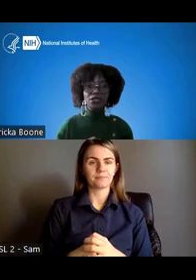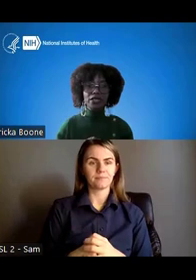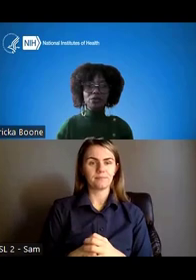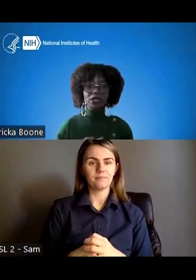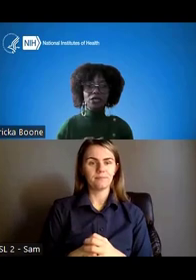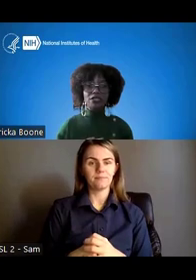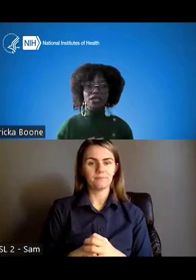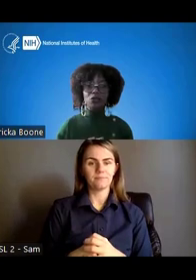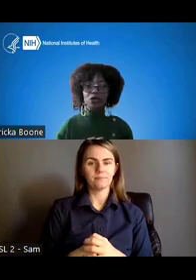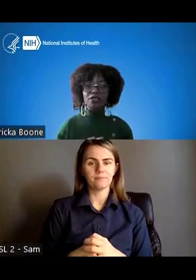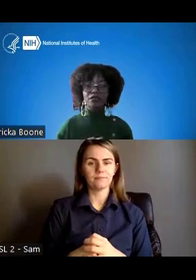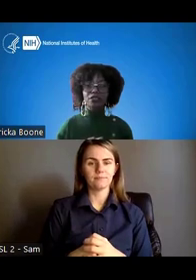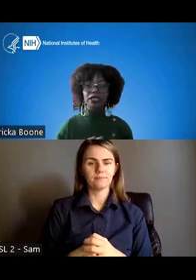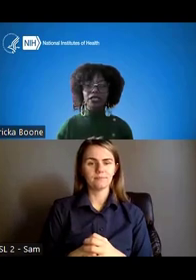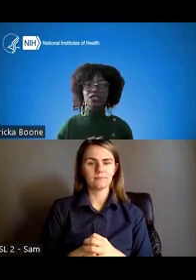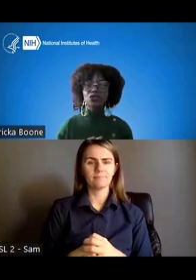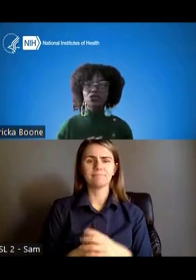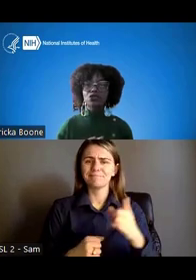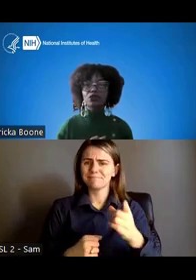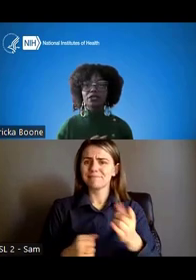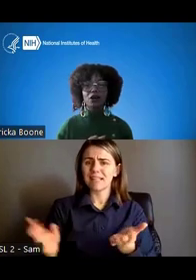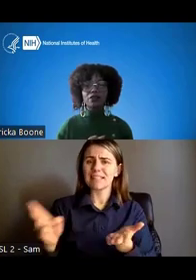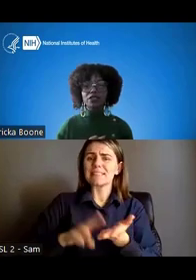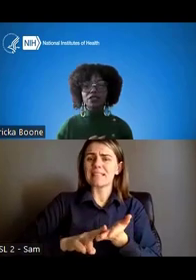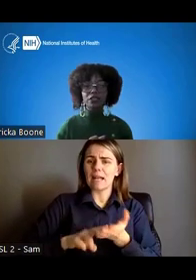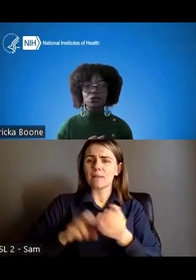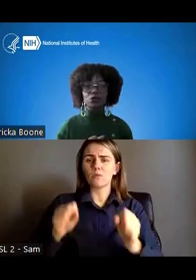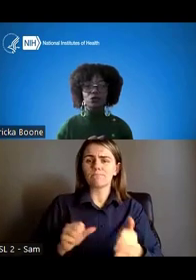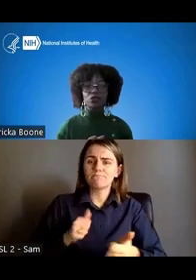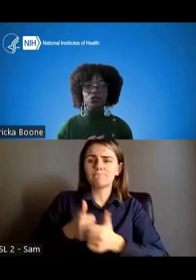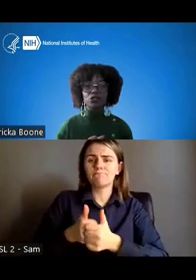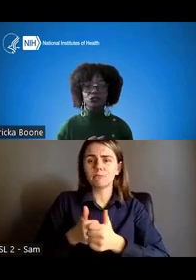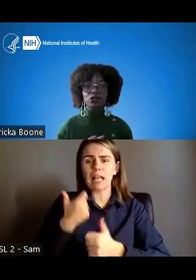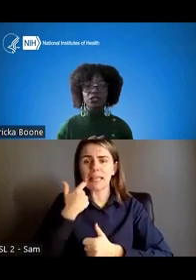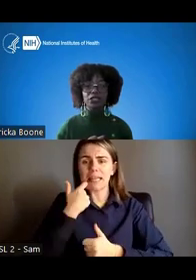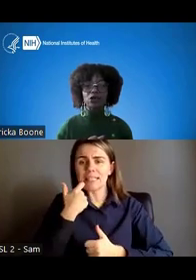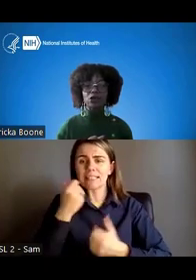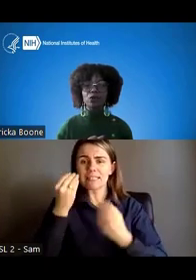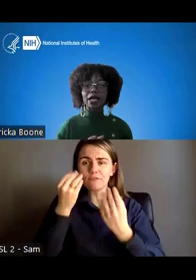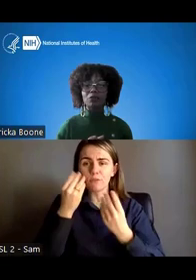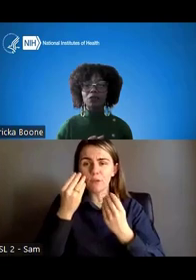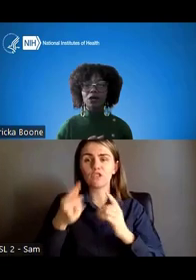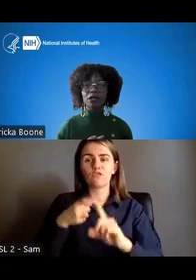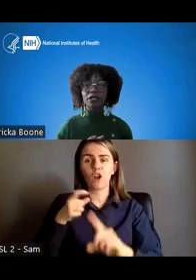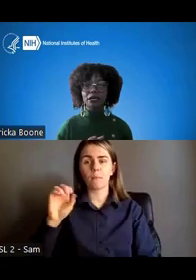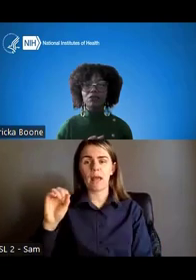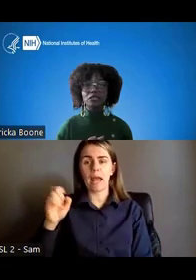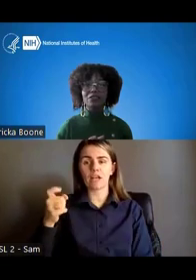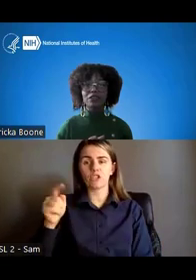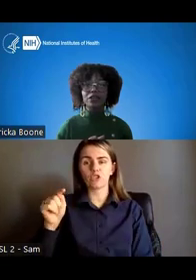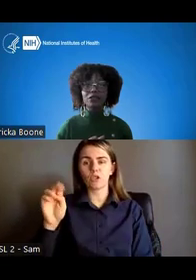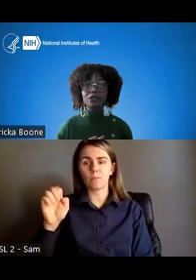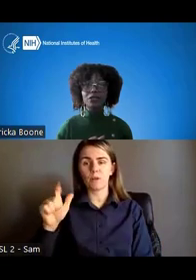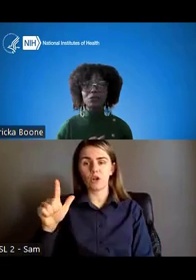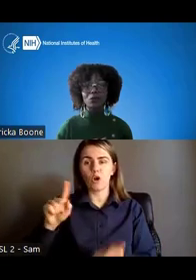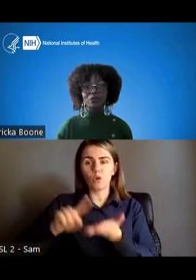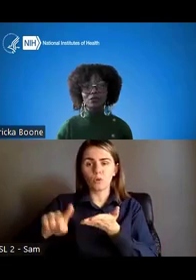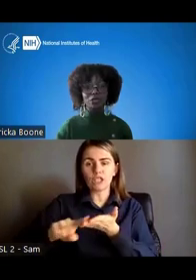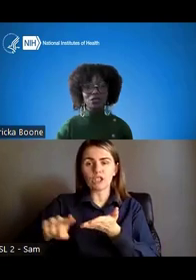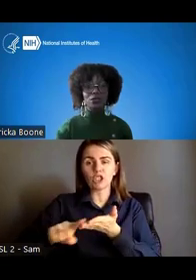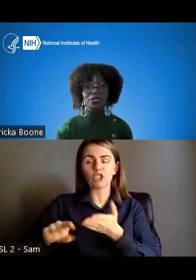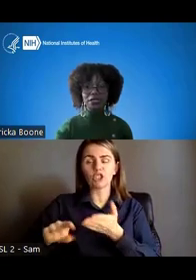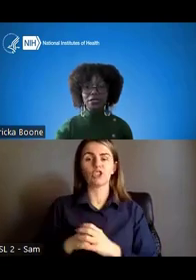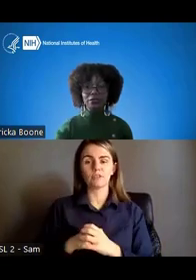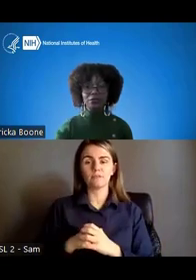Also sign up here to stay abreast of the latest news from the Office of Extramural Research, including the Open Mic blog, and receive other